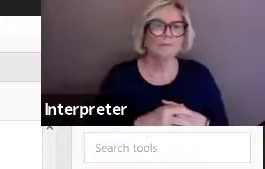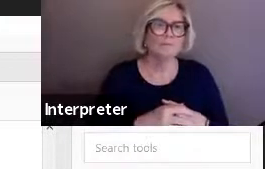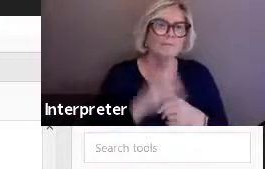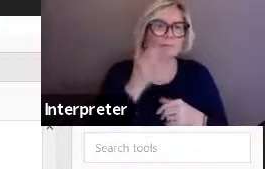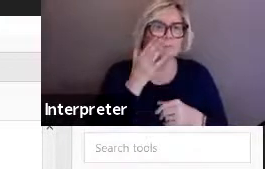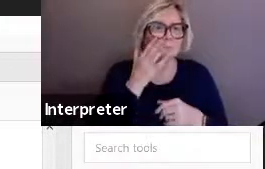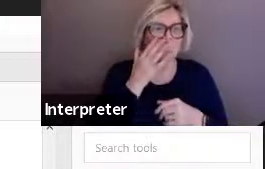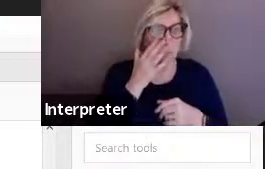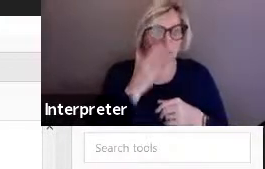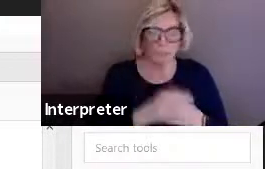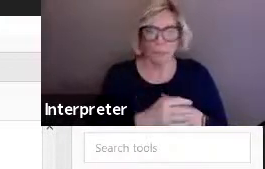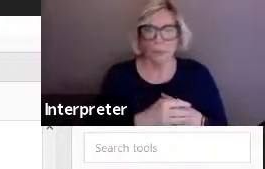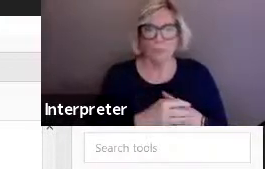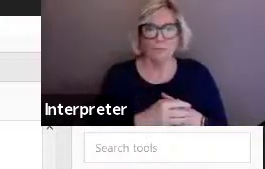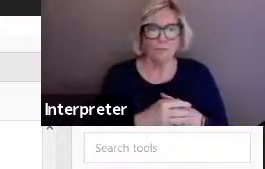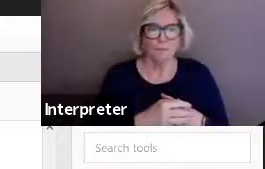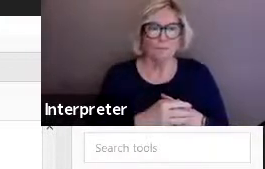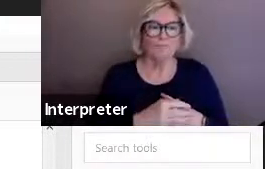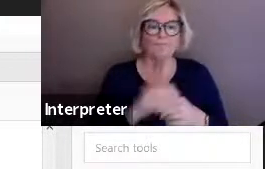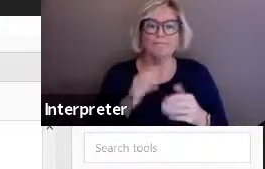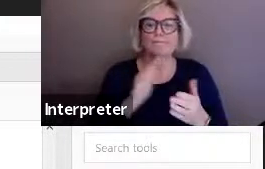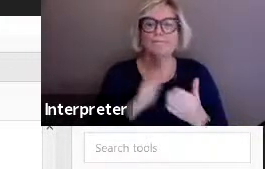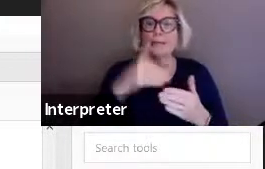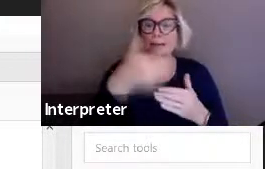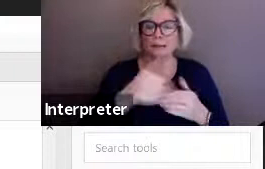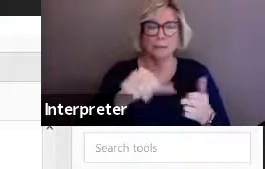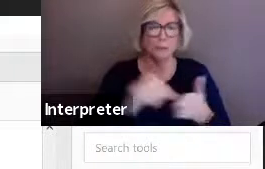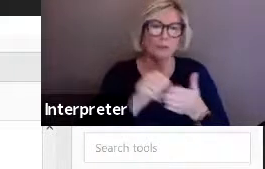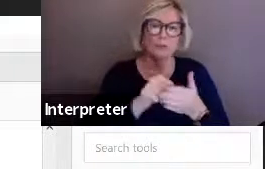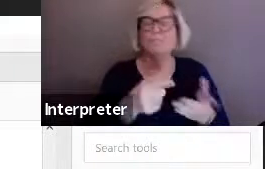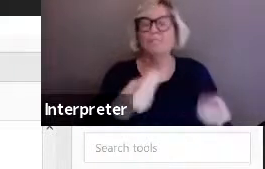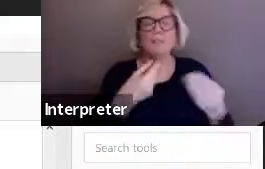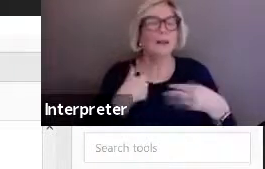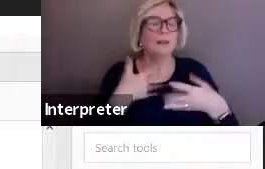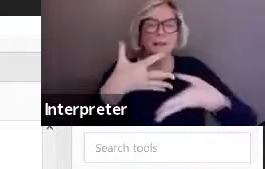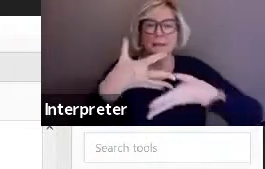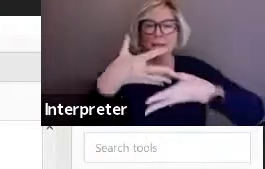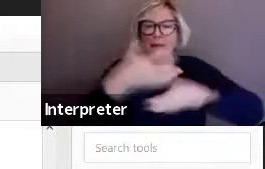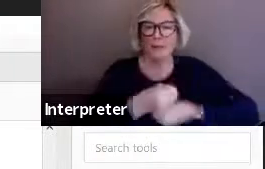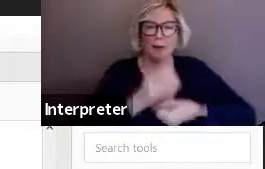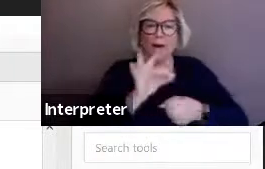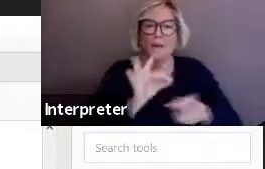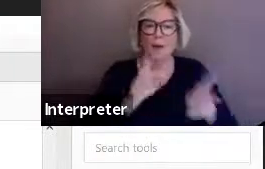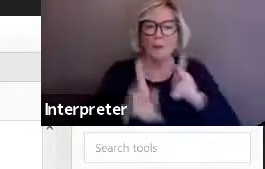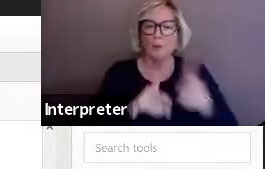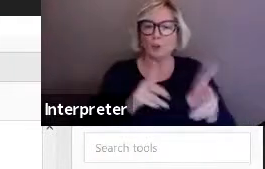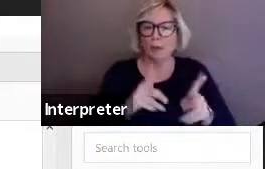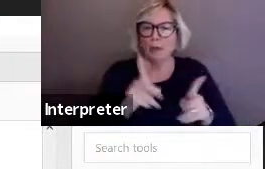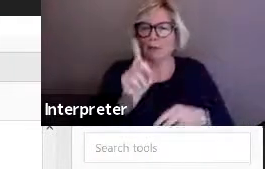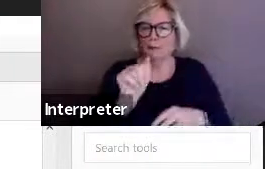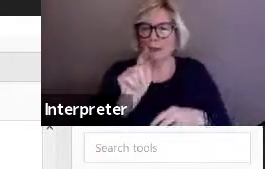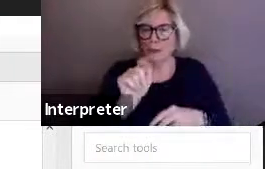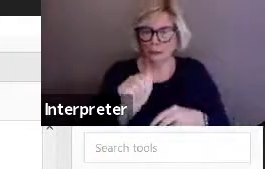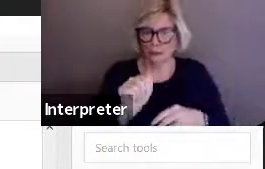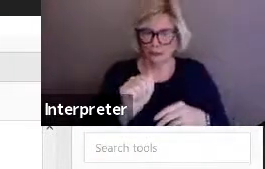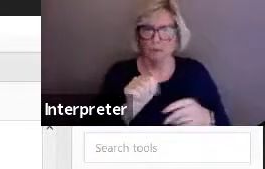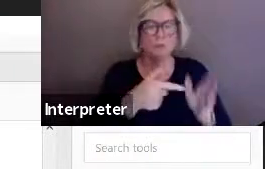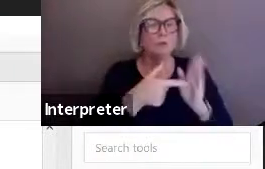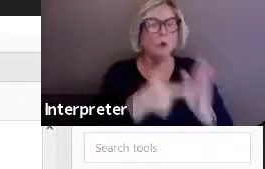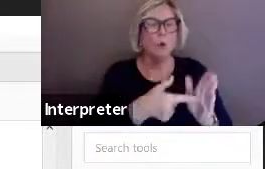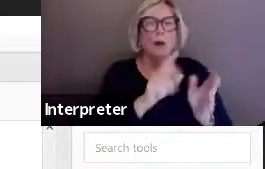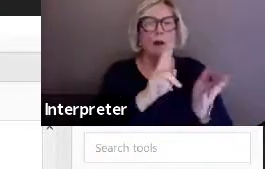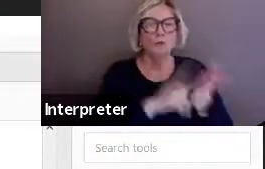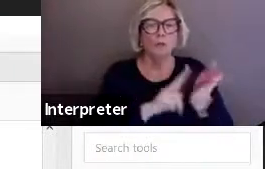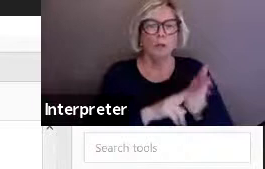The next page, this just gives a summary of the personnel data reflecting the contractual conversion for